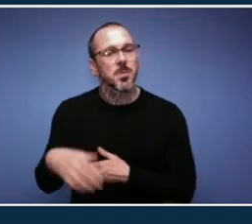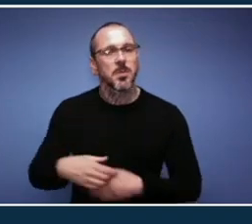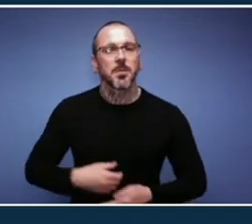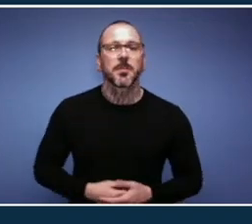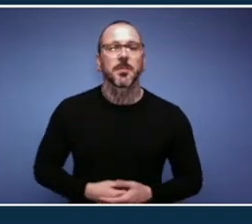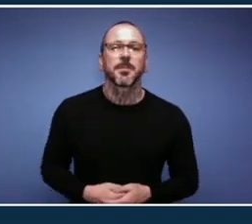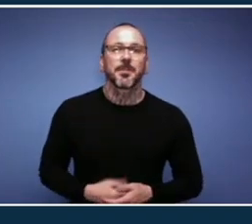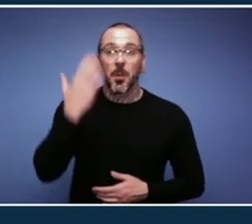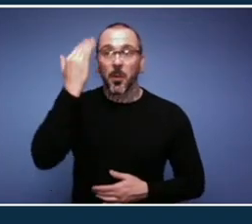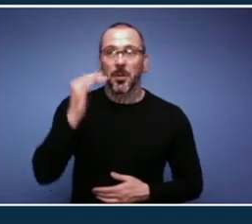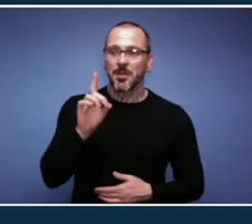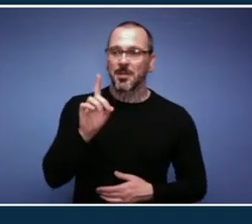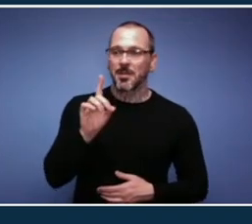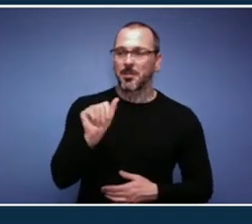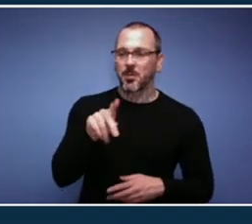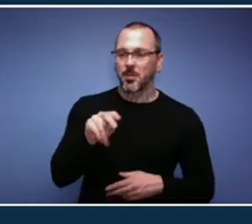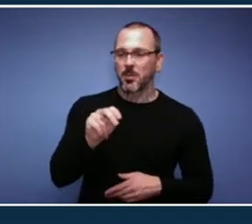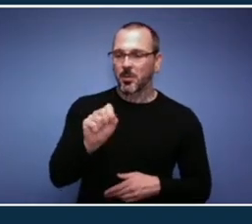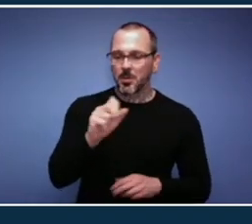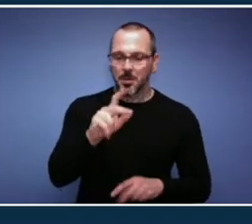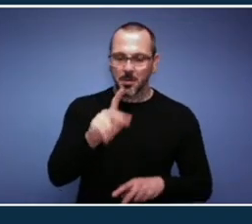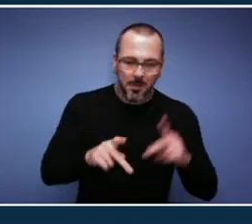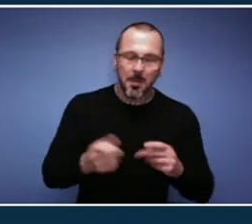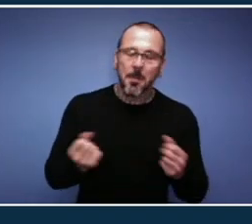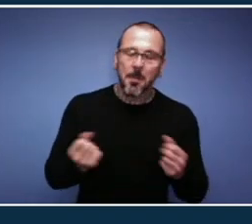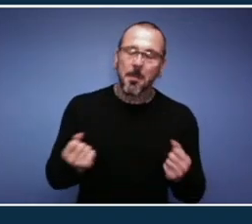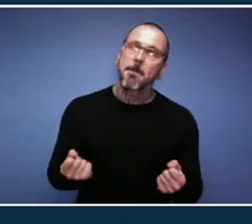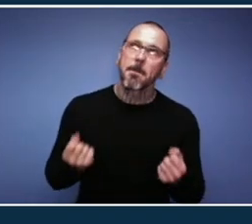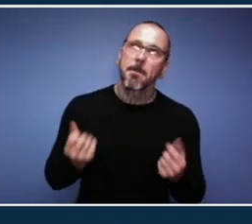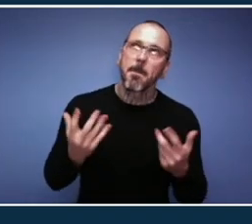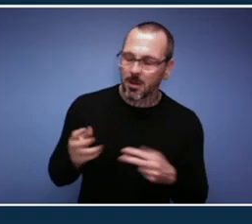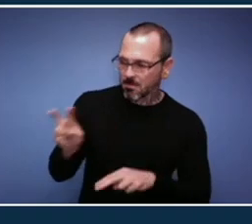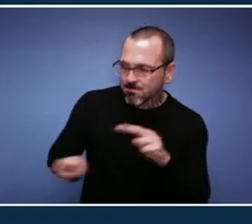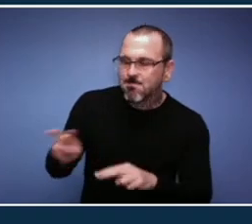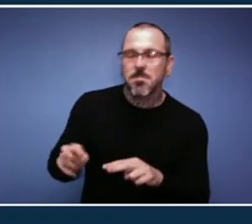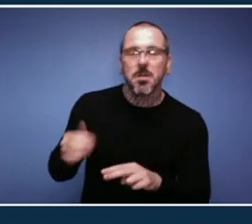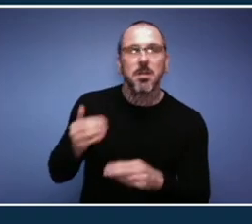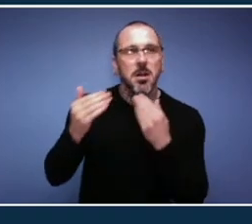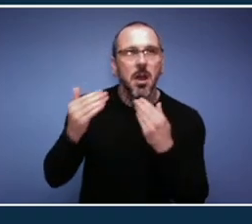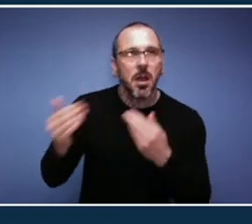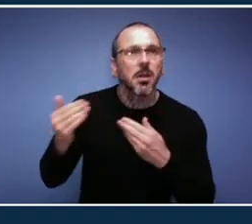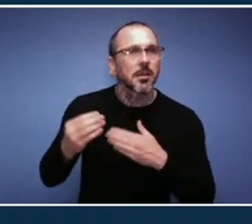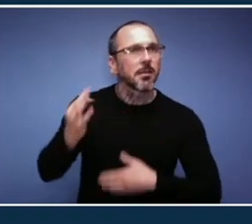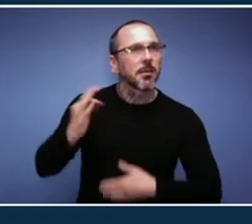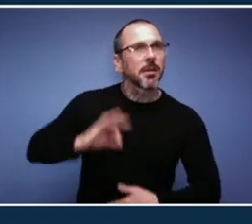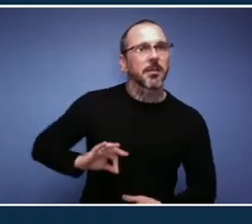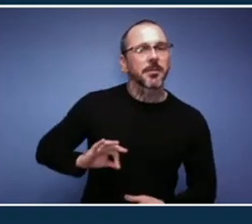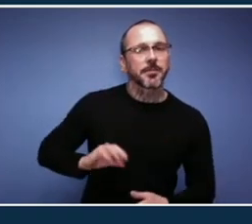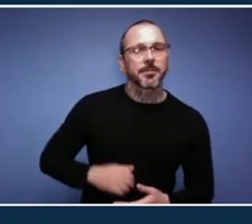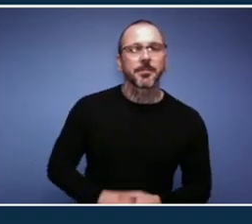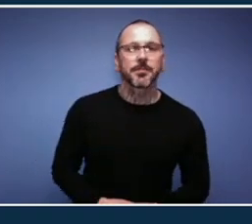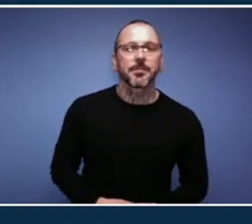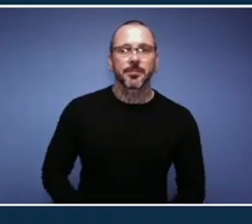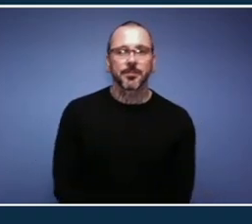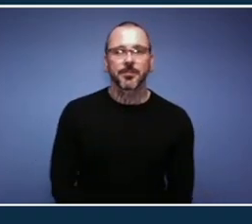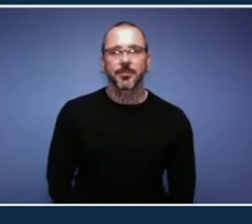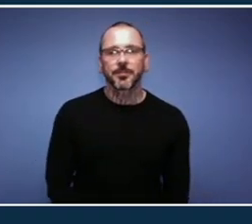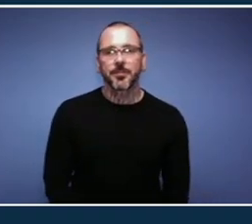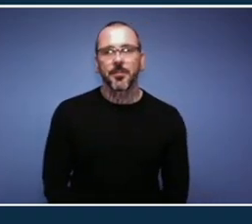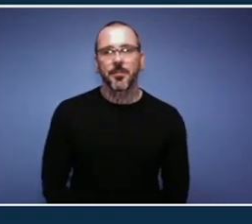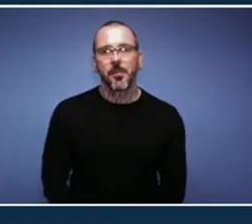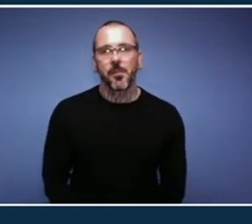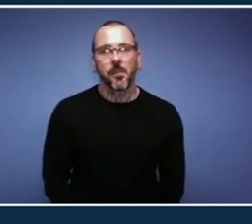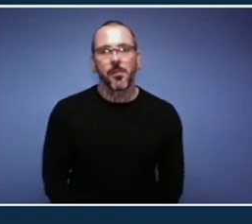Nova Scotians, including myself. So we're definitely on the road. If you'd like